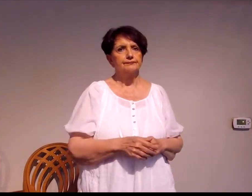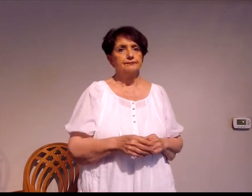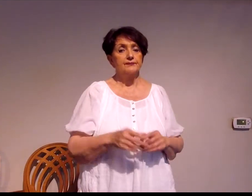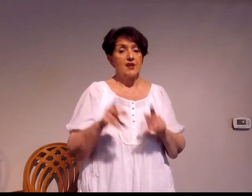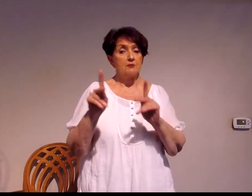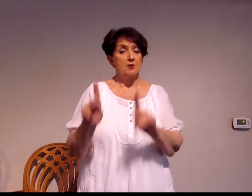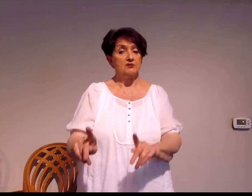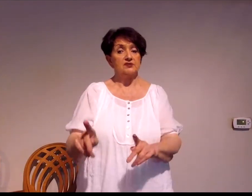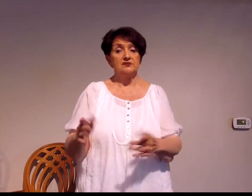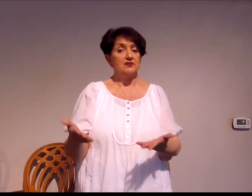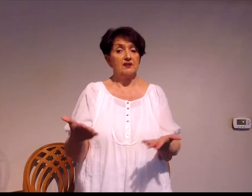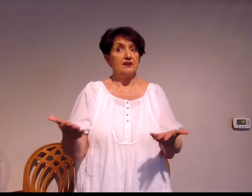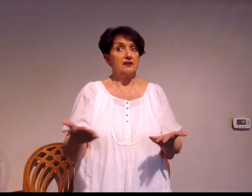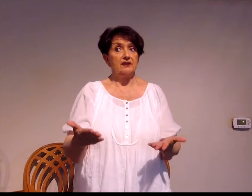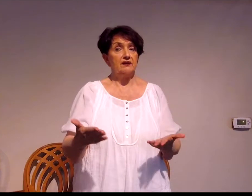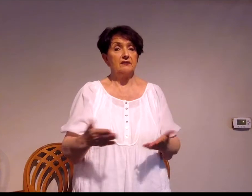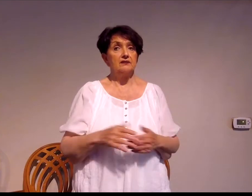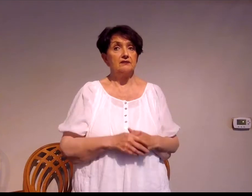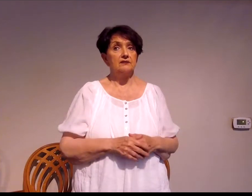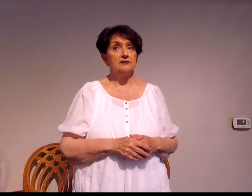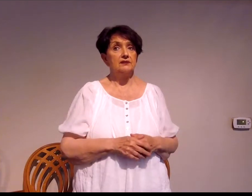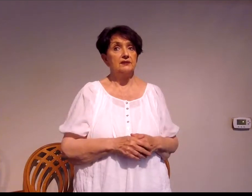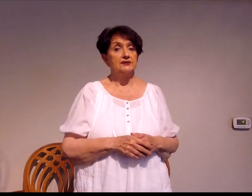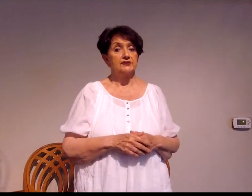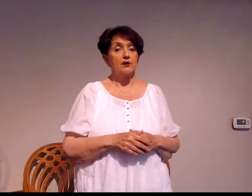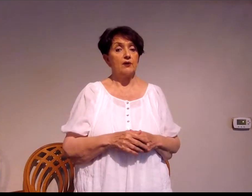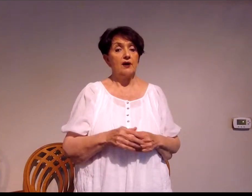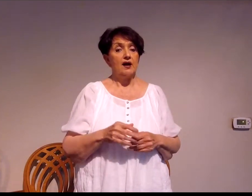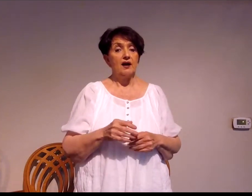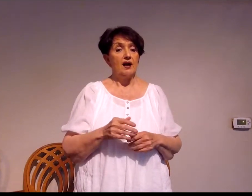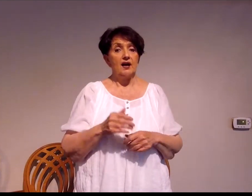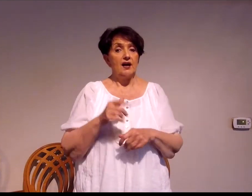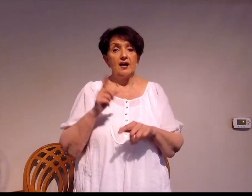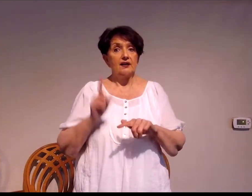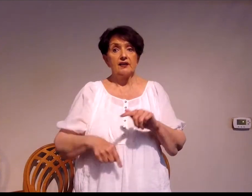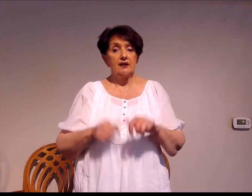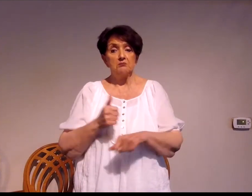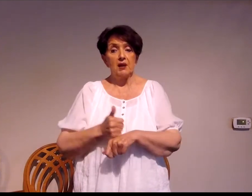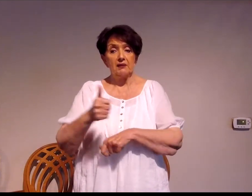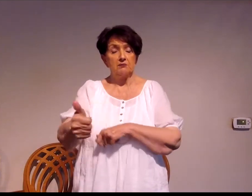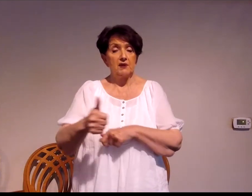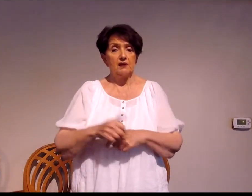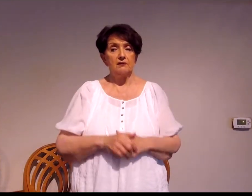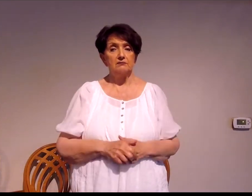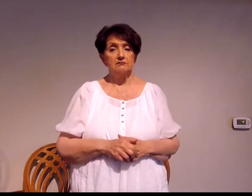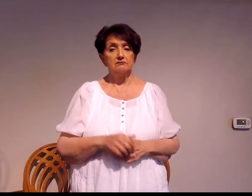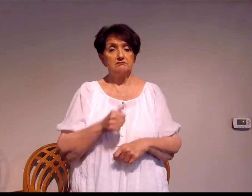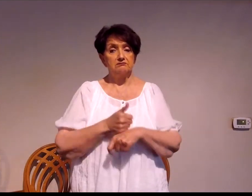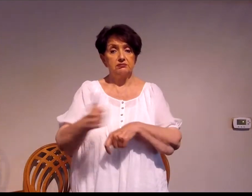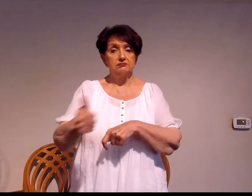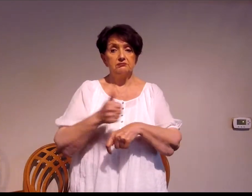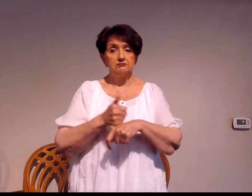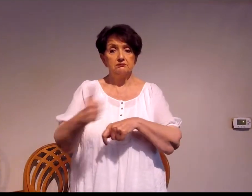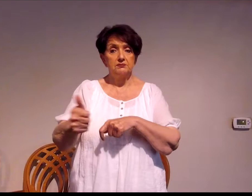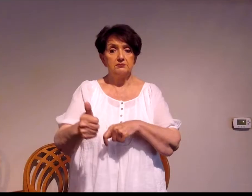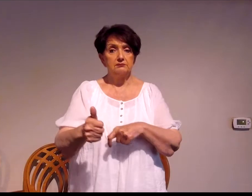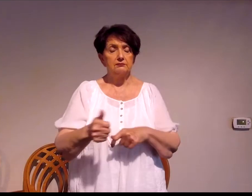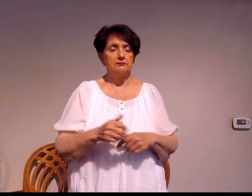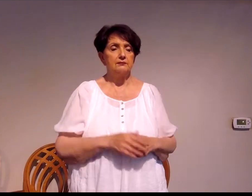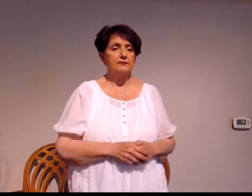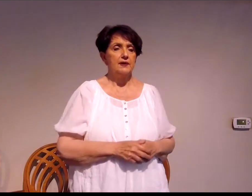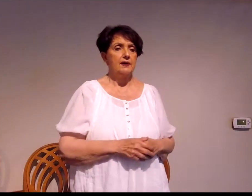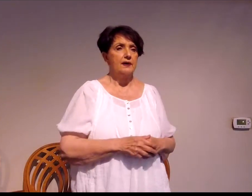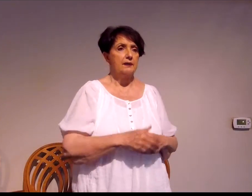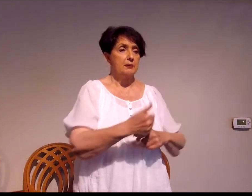around as much, I really can't project it and like, well, that's them, that's them, that's them. I've had to start doing more of